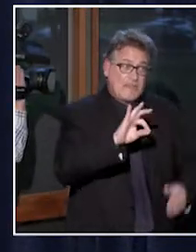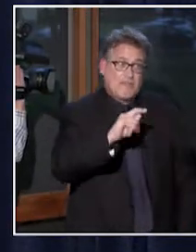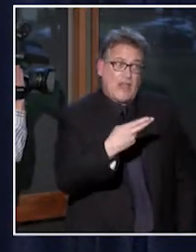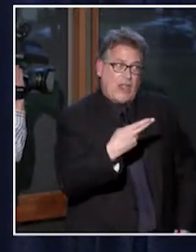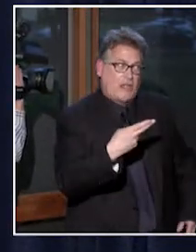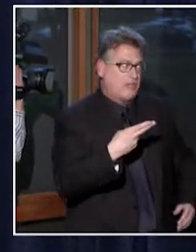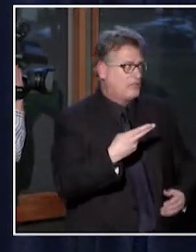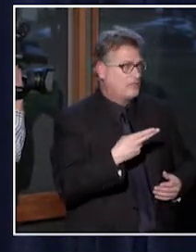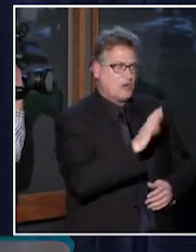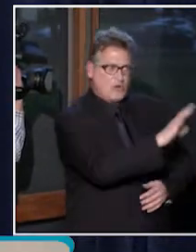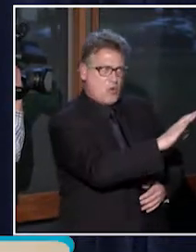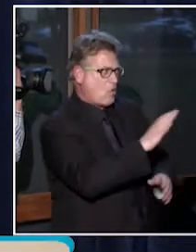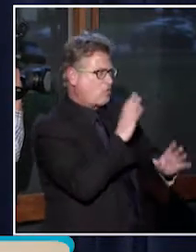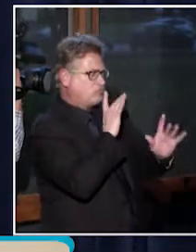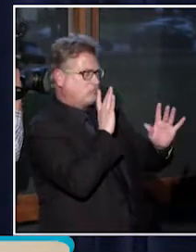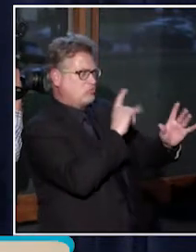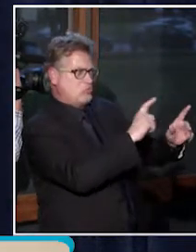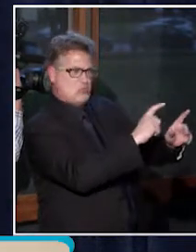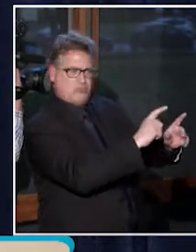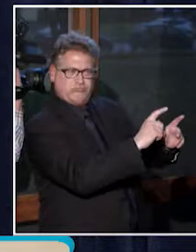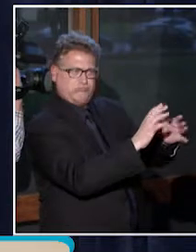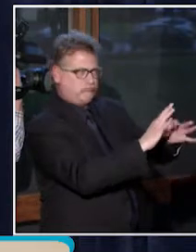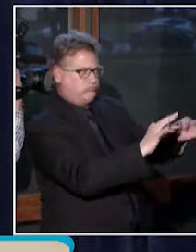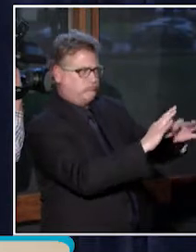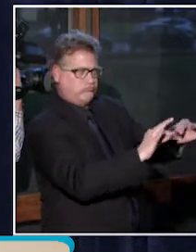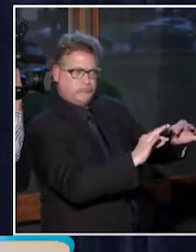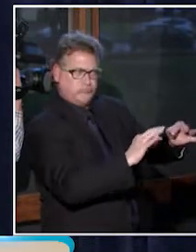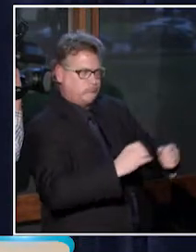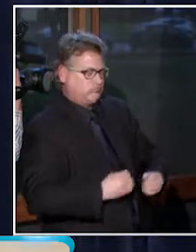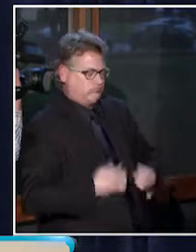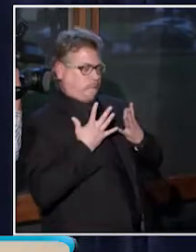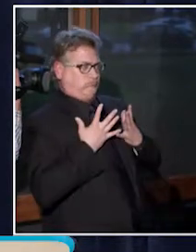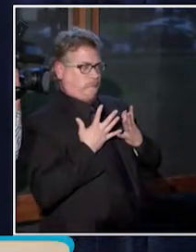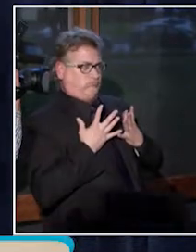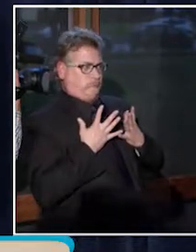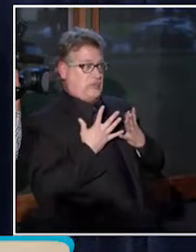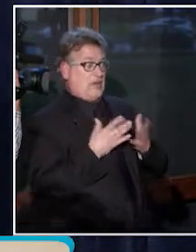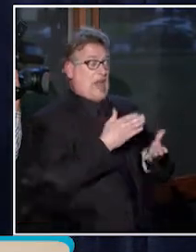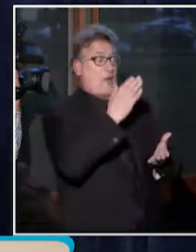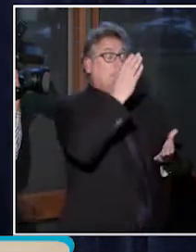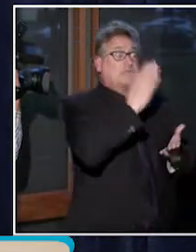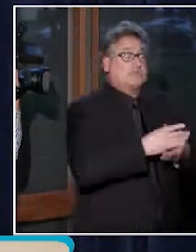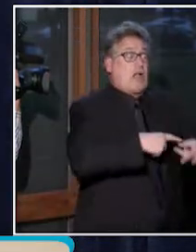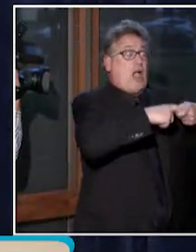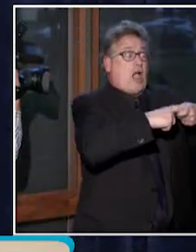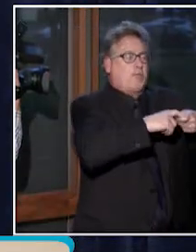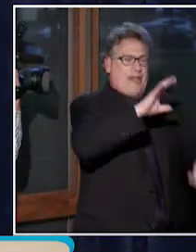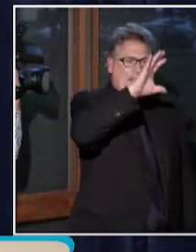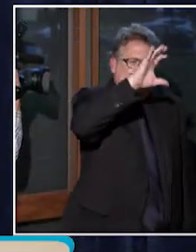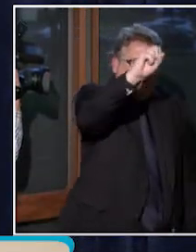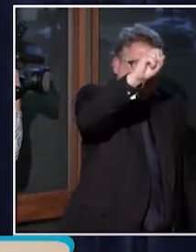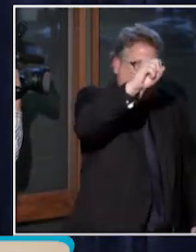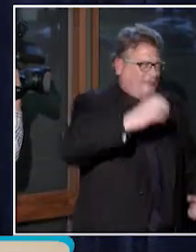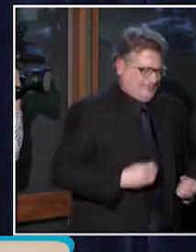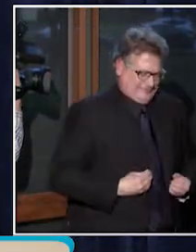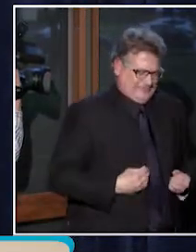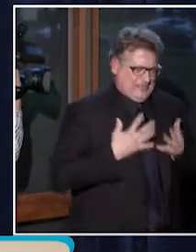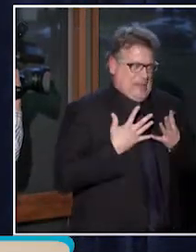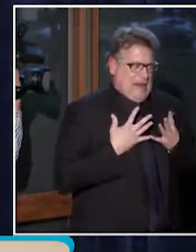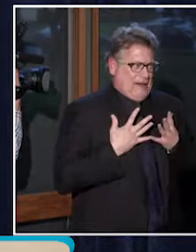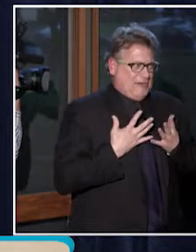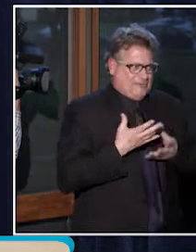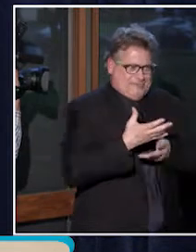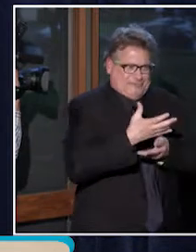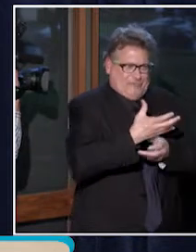those inspirational words, and then I'd stop and I'd leave. And we'd all leave inspired and